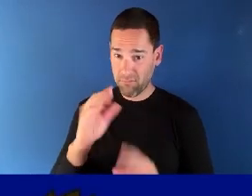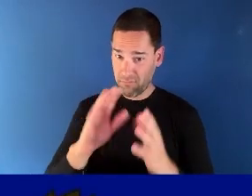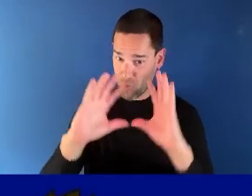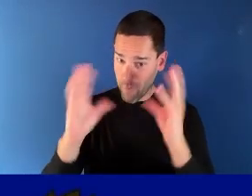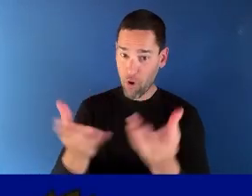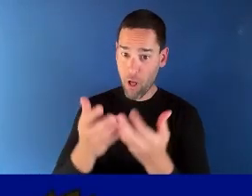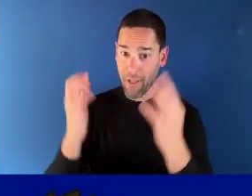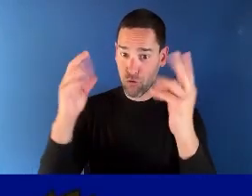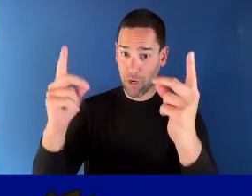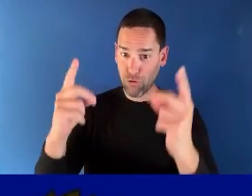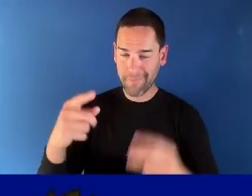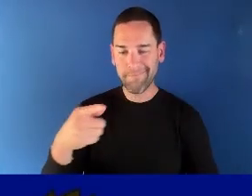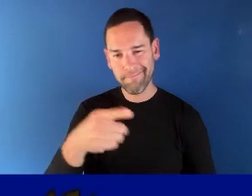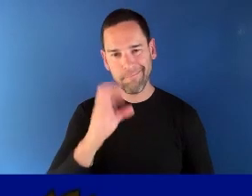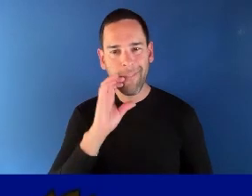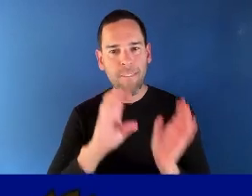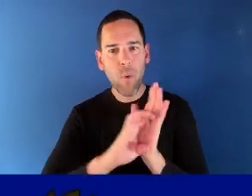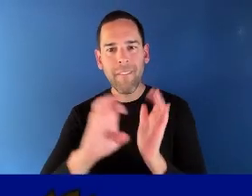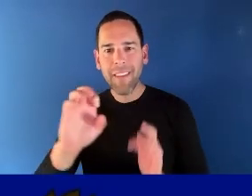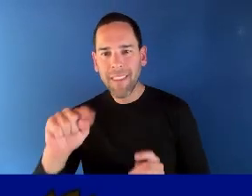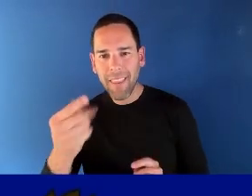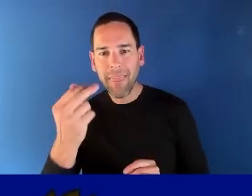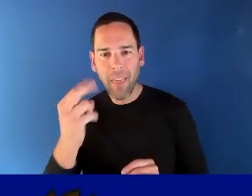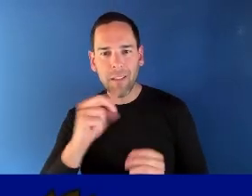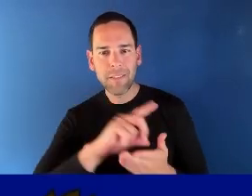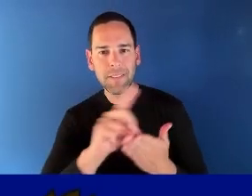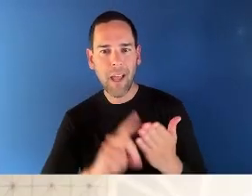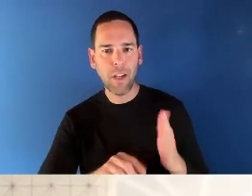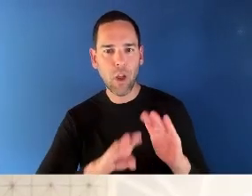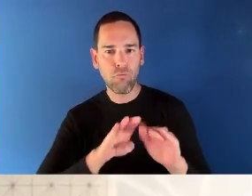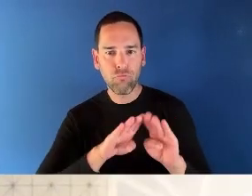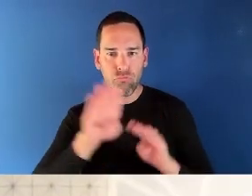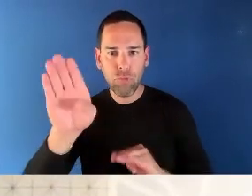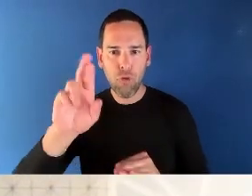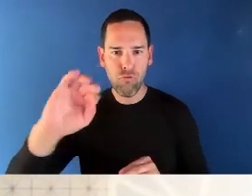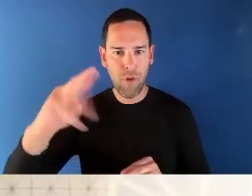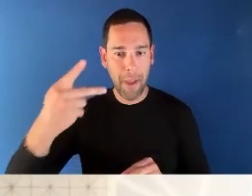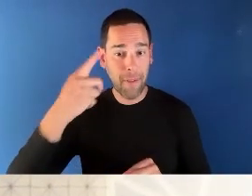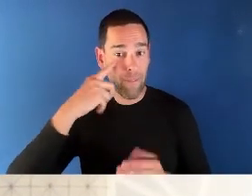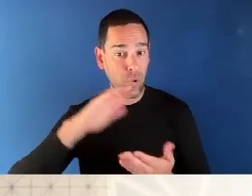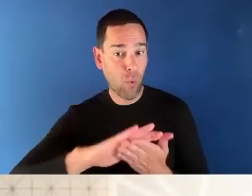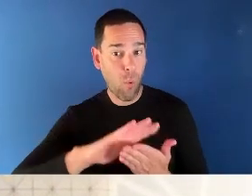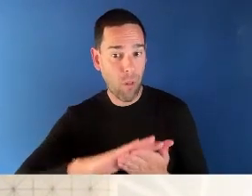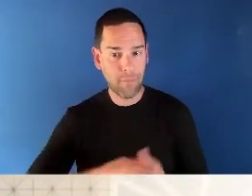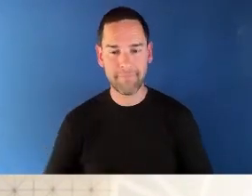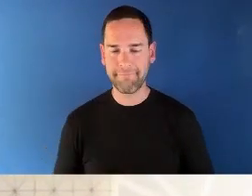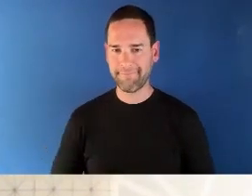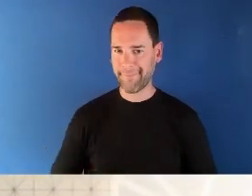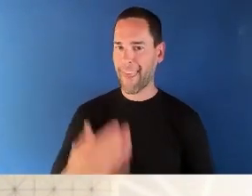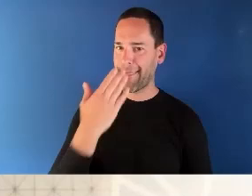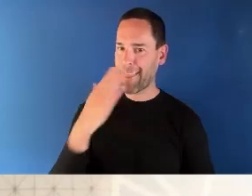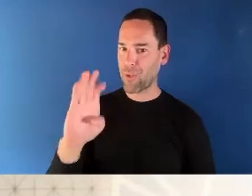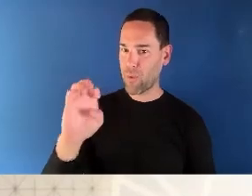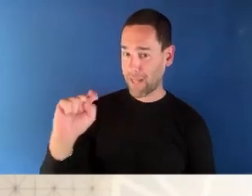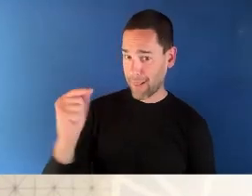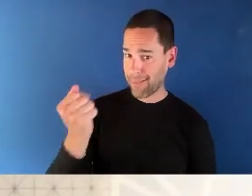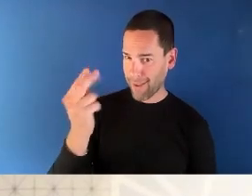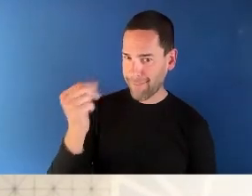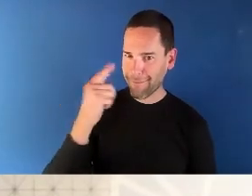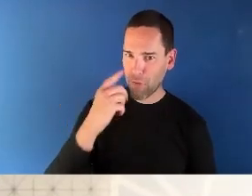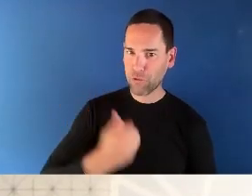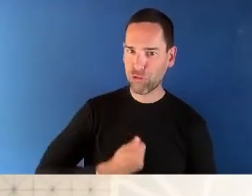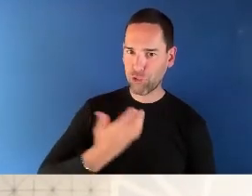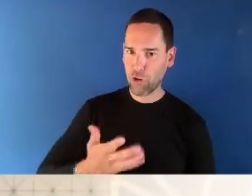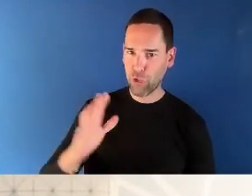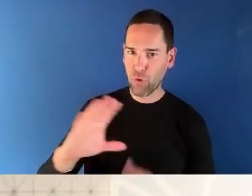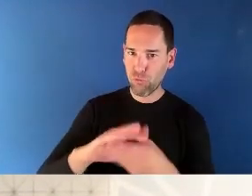Ethan designing a ramp for a school. Thank you, Ethan, for sharing your story with us. You can